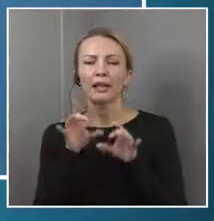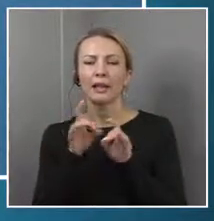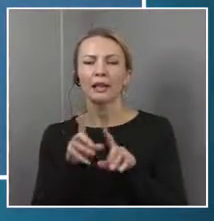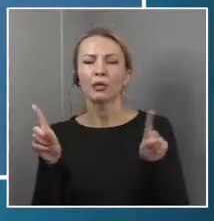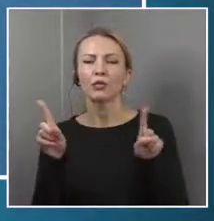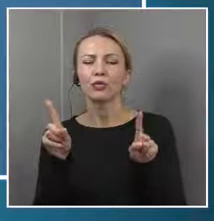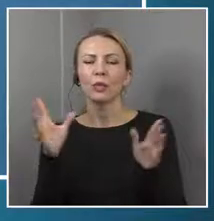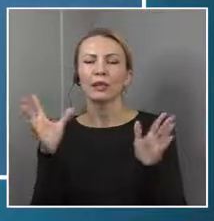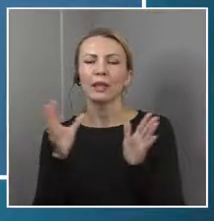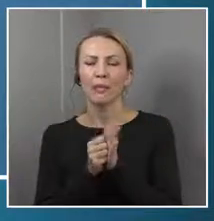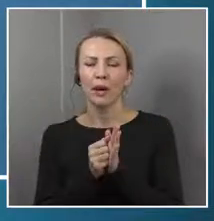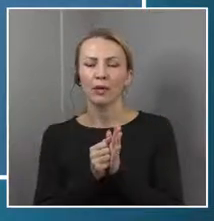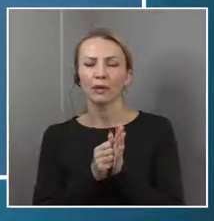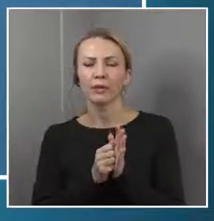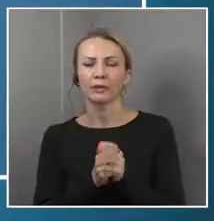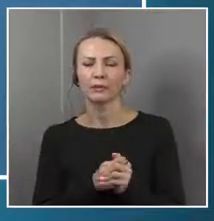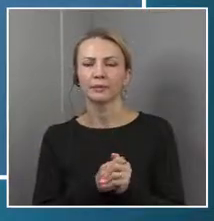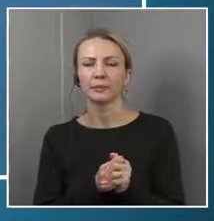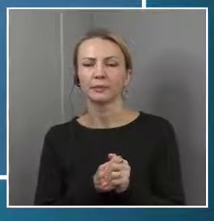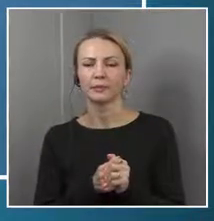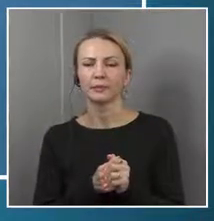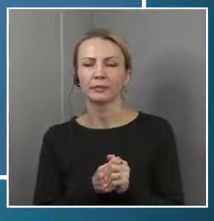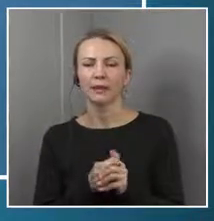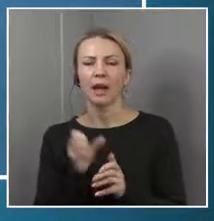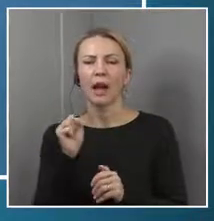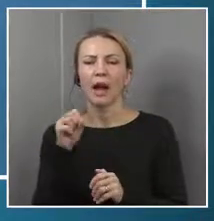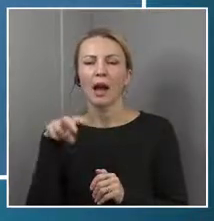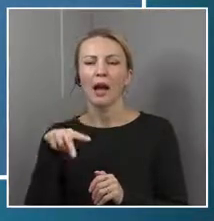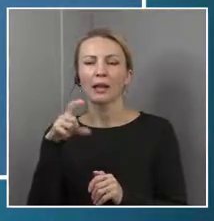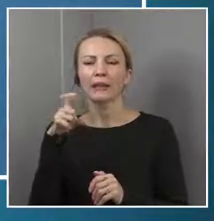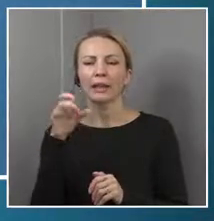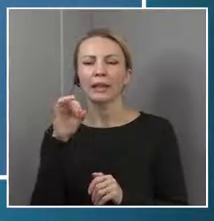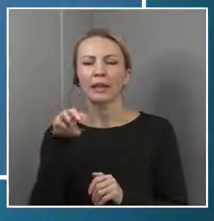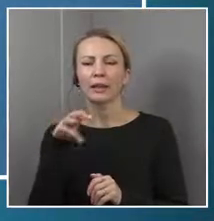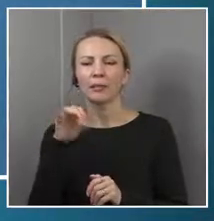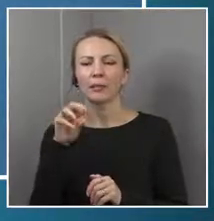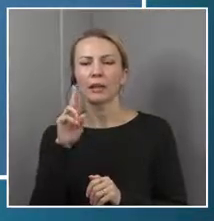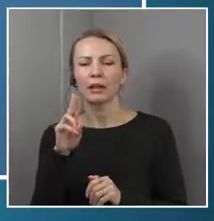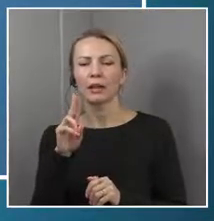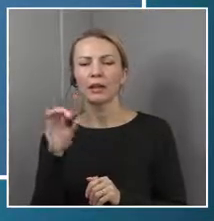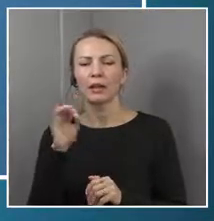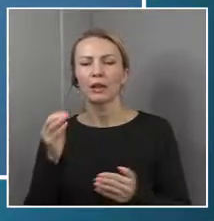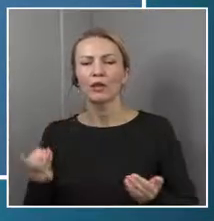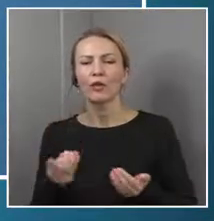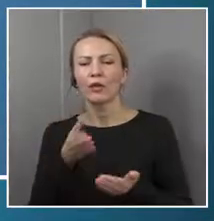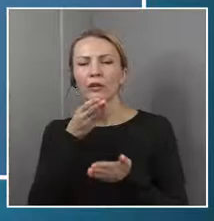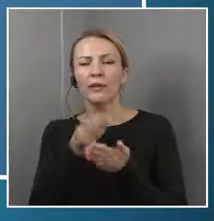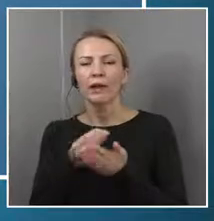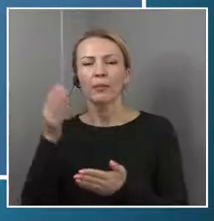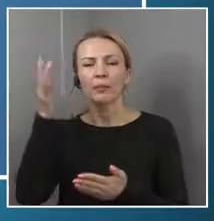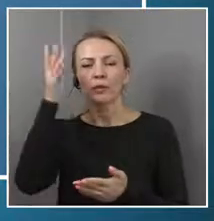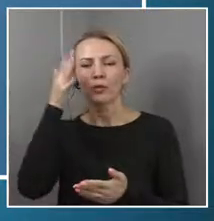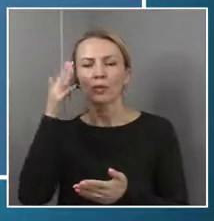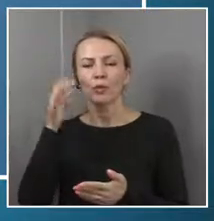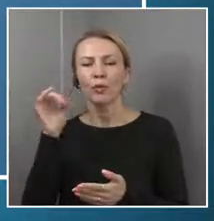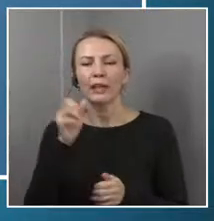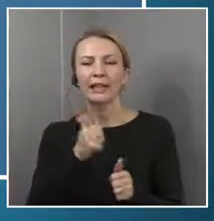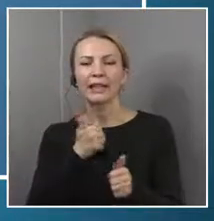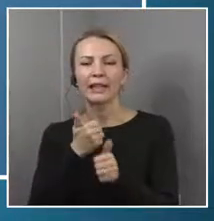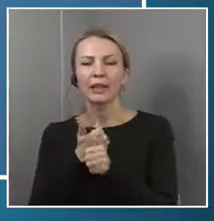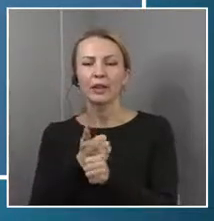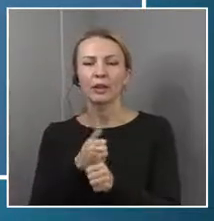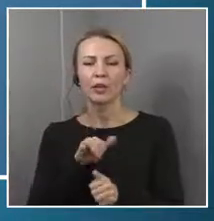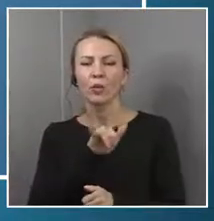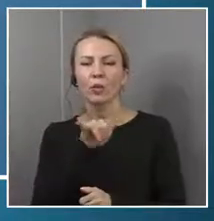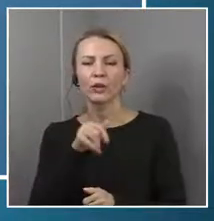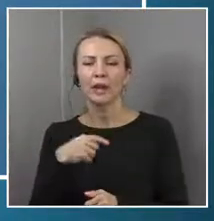say I'm an alchemist writing on my dreams and followed always my passion in my life. So, and